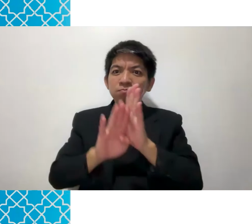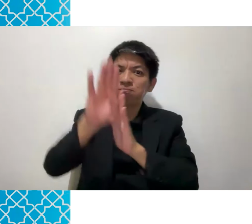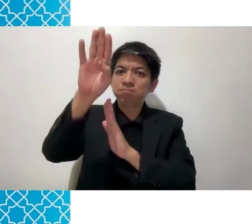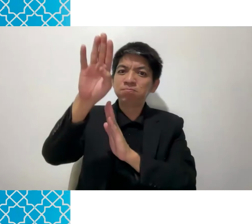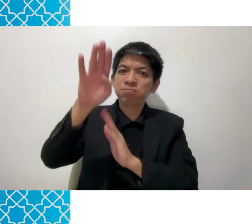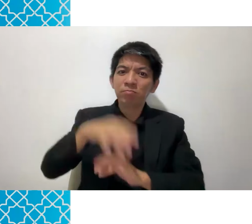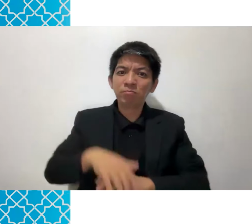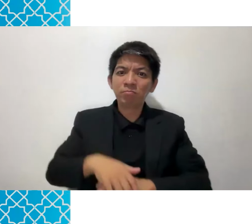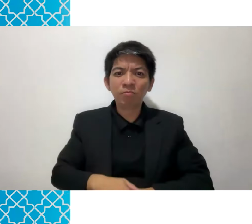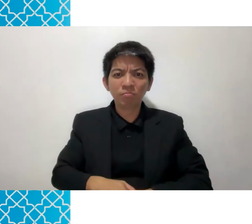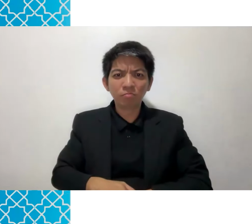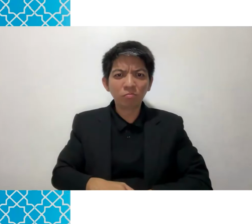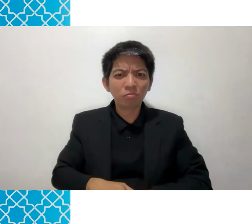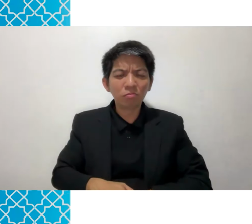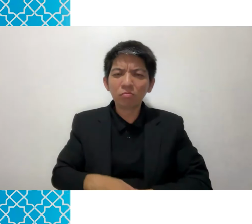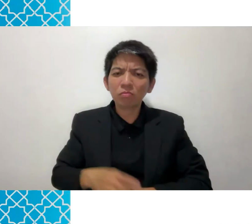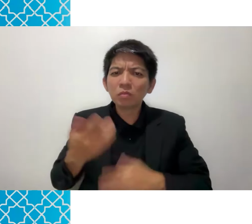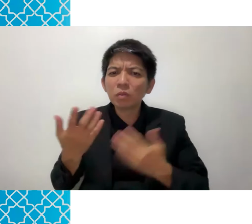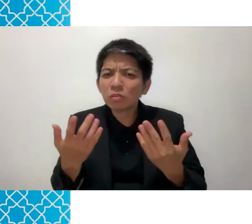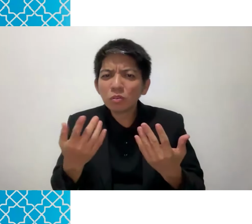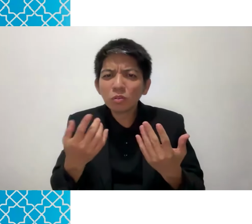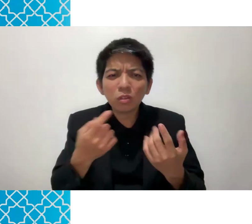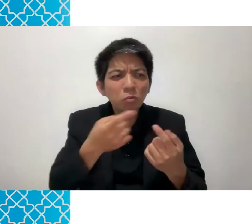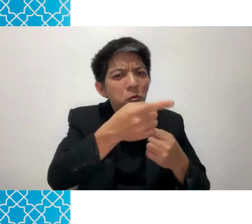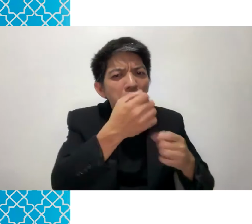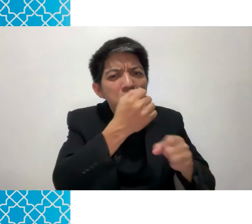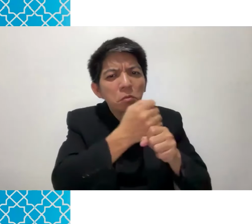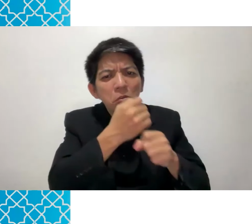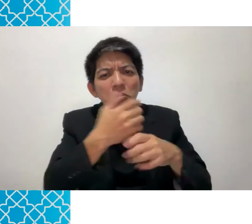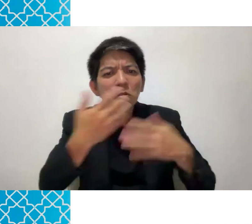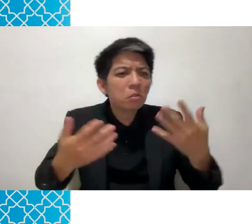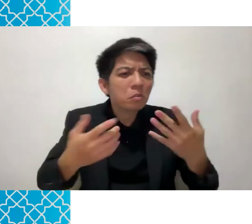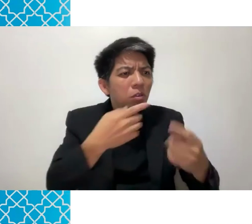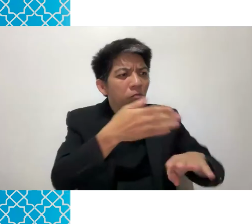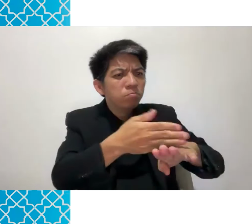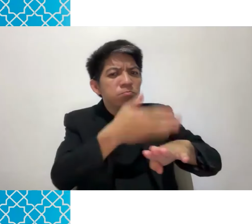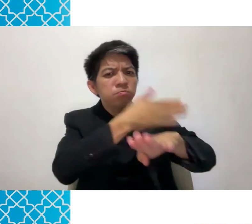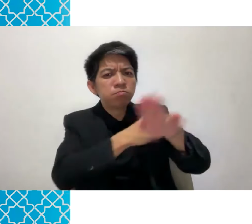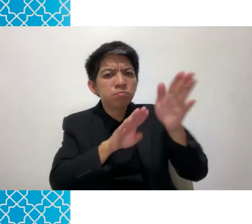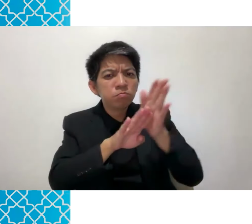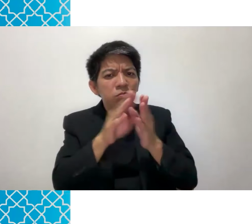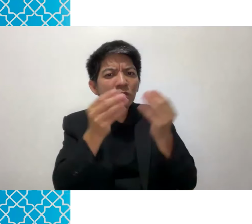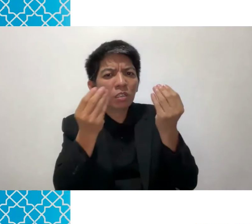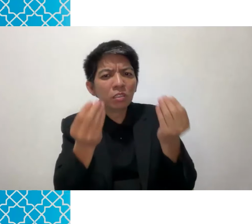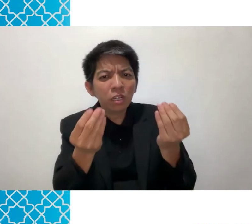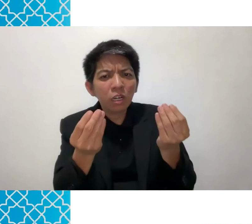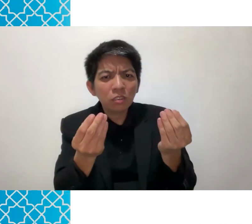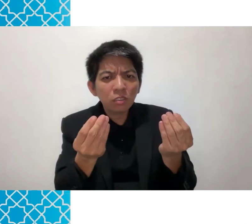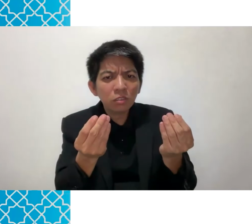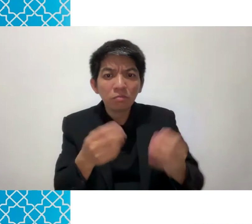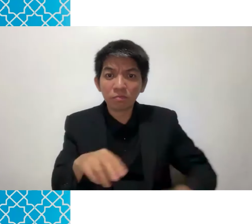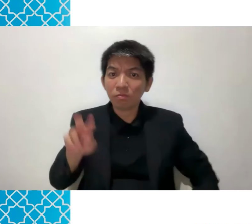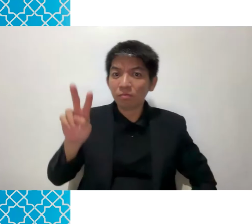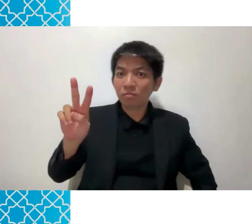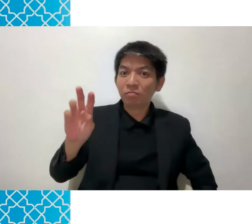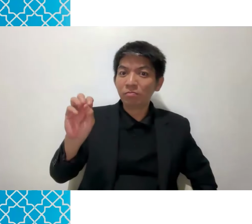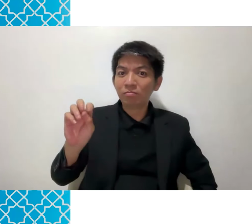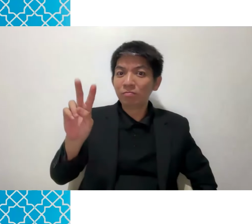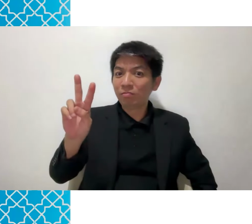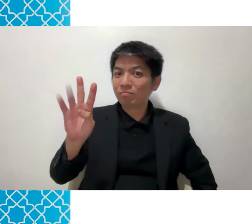share, it's the one that I organized in 2024, where we we had a